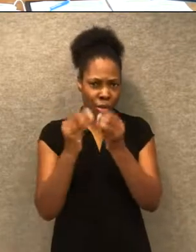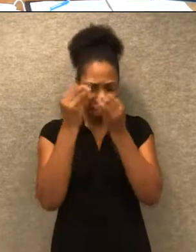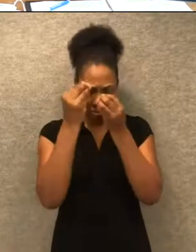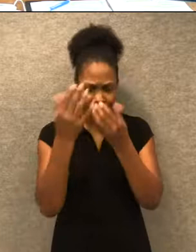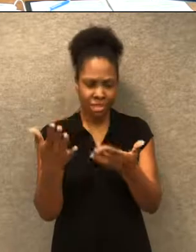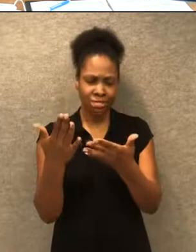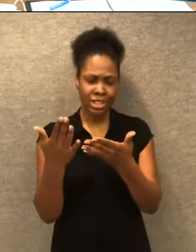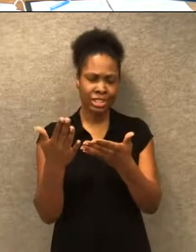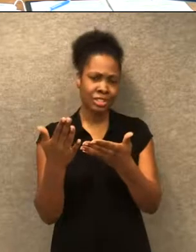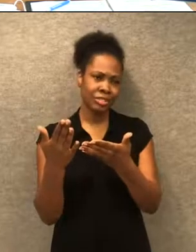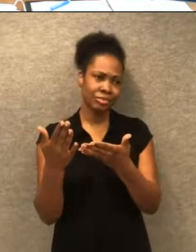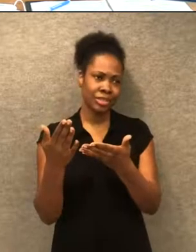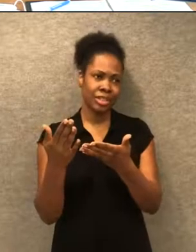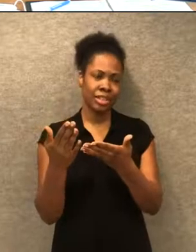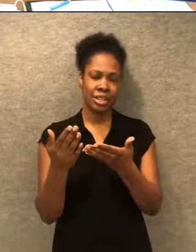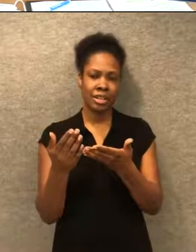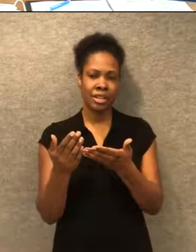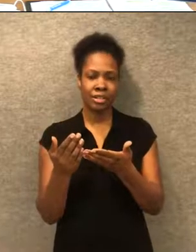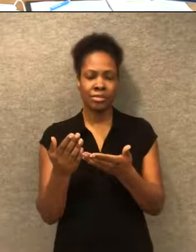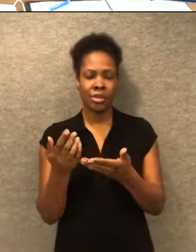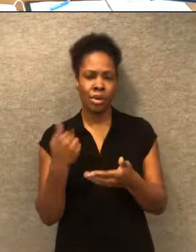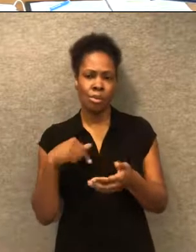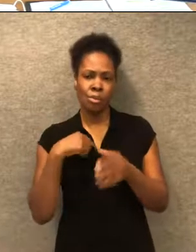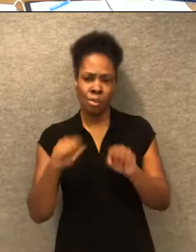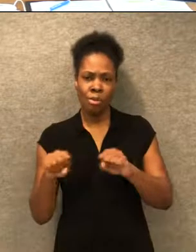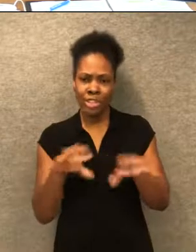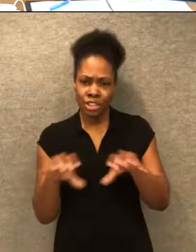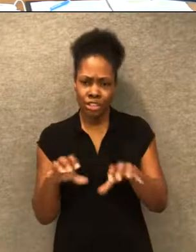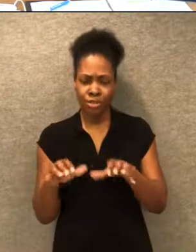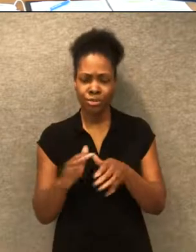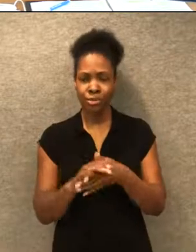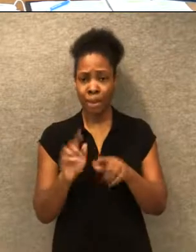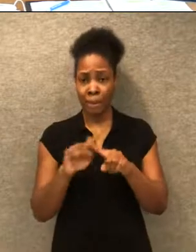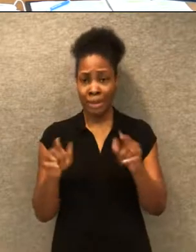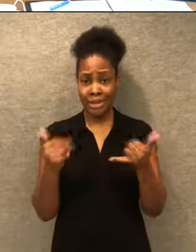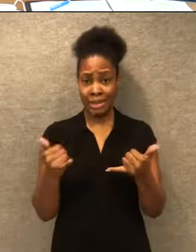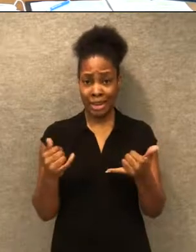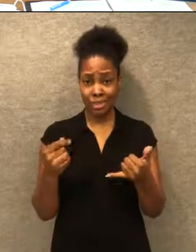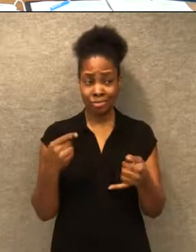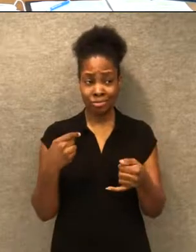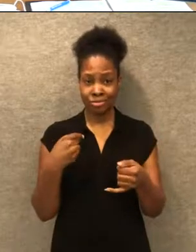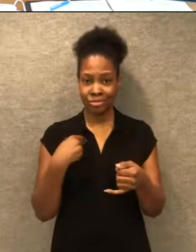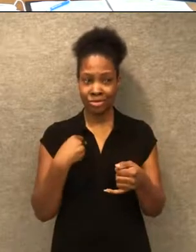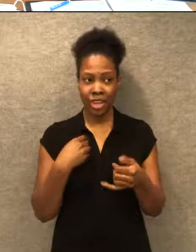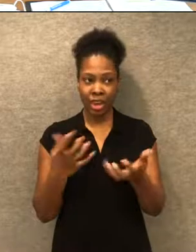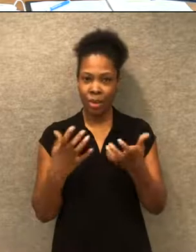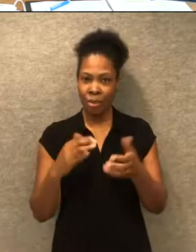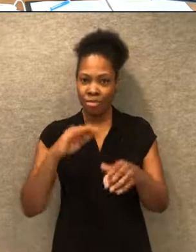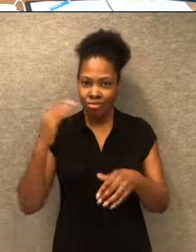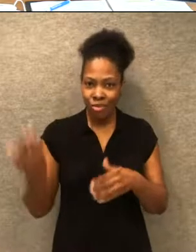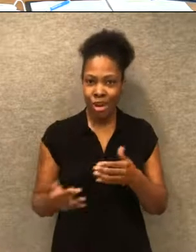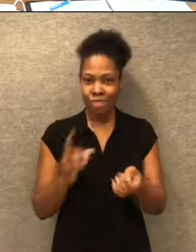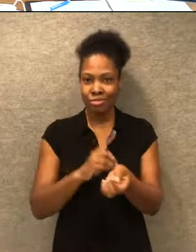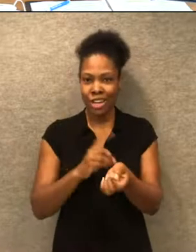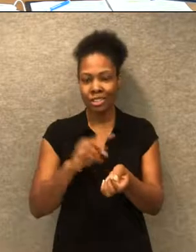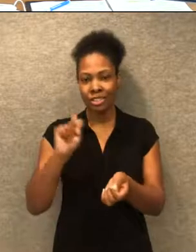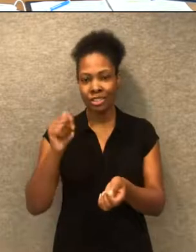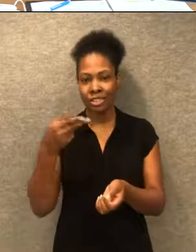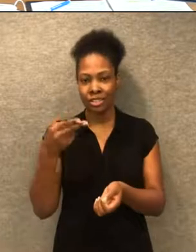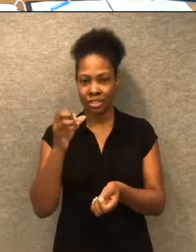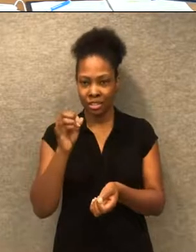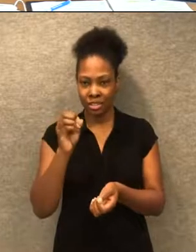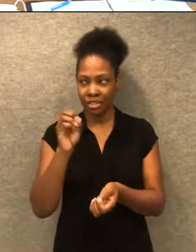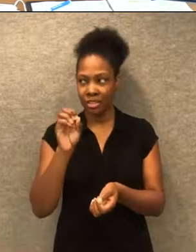be doing. But I want to just jump into just welcoming Dr. Thomas. How you been, Dr.